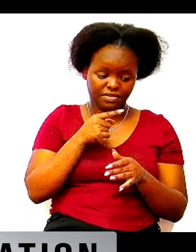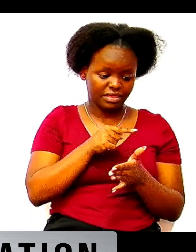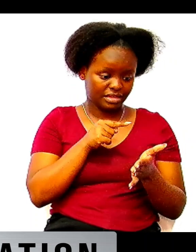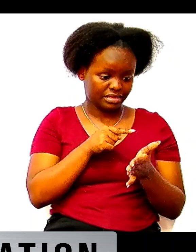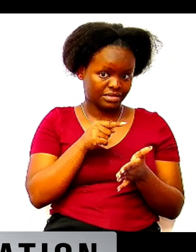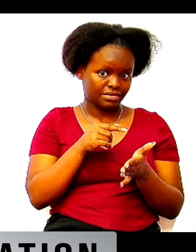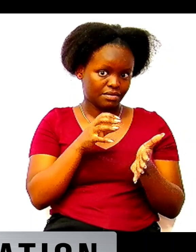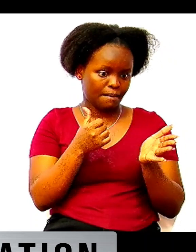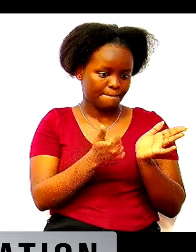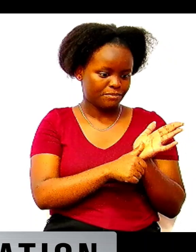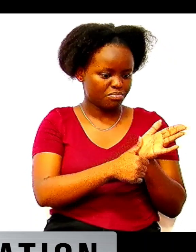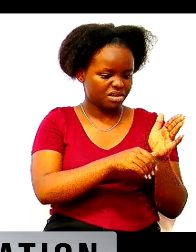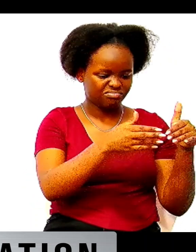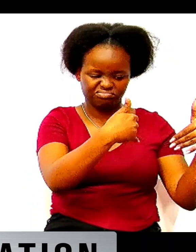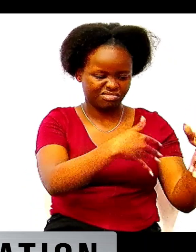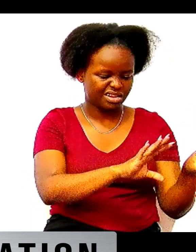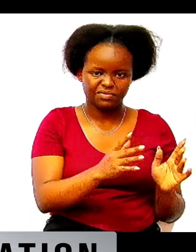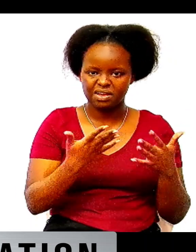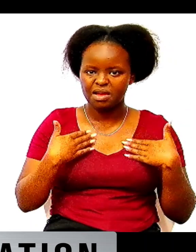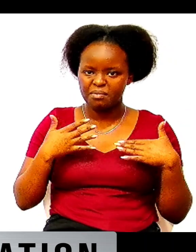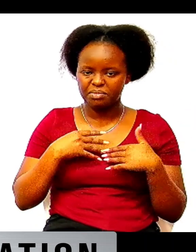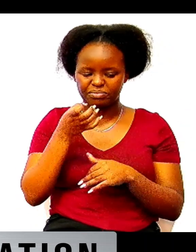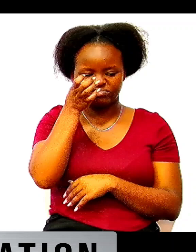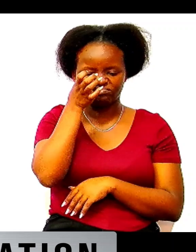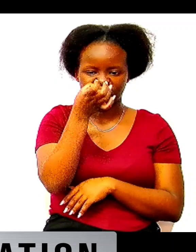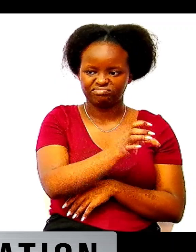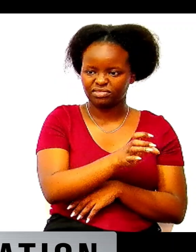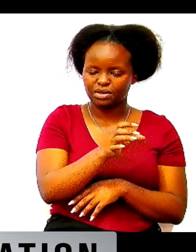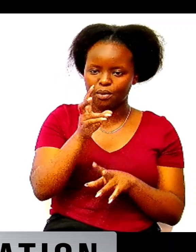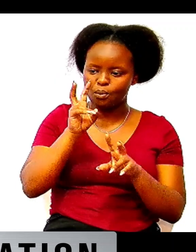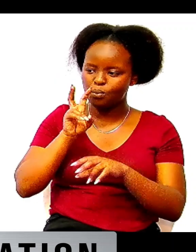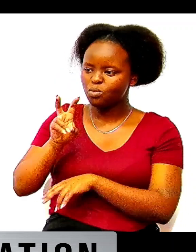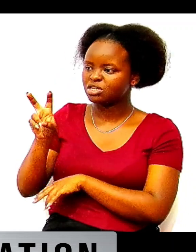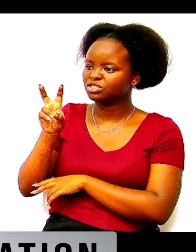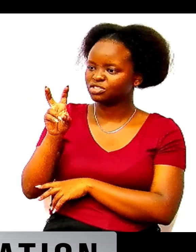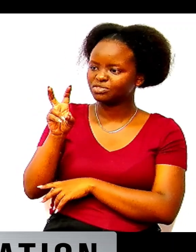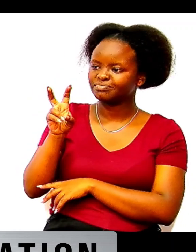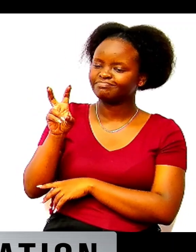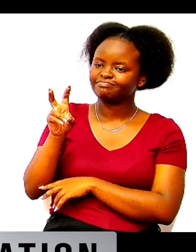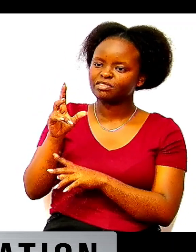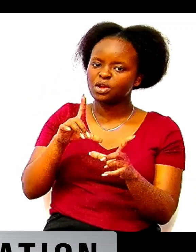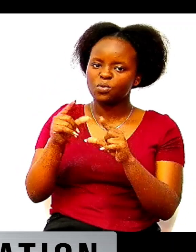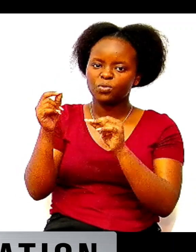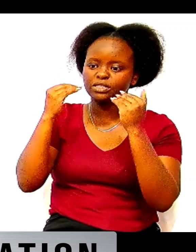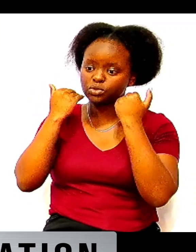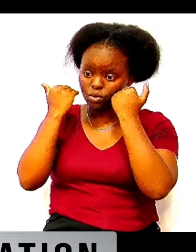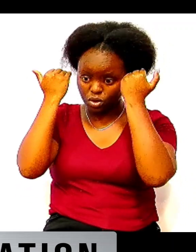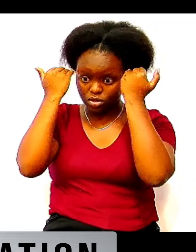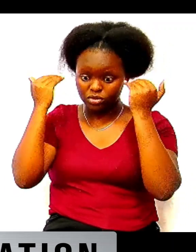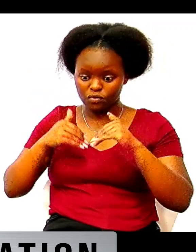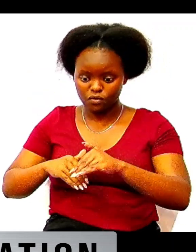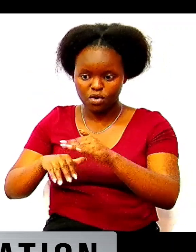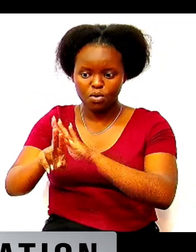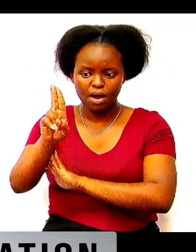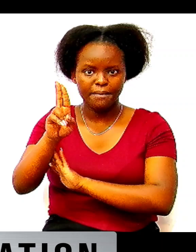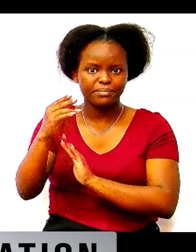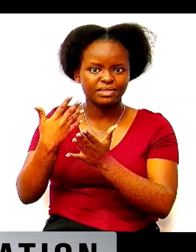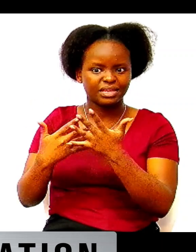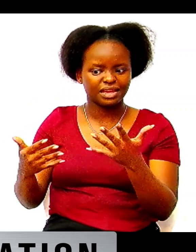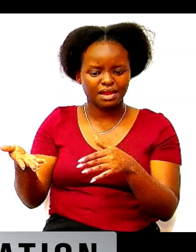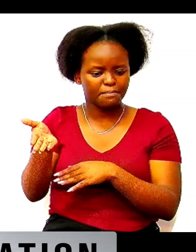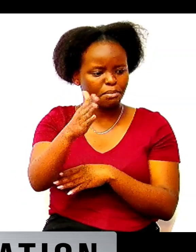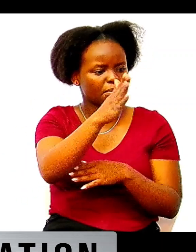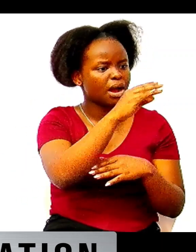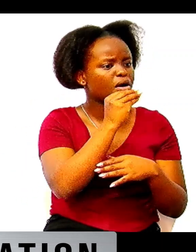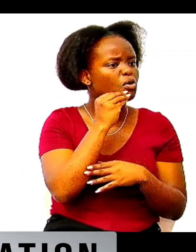left and people had gone and watched and went to court and followed up the matter and came back home, who would